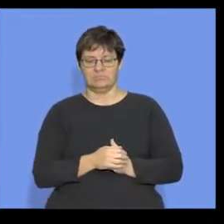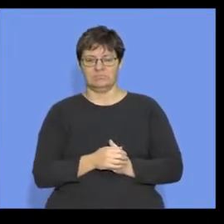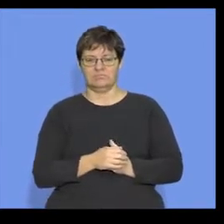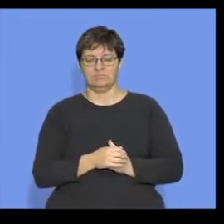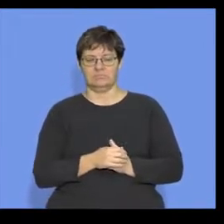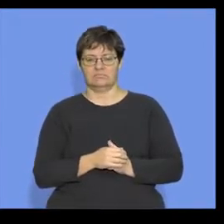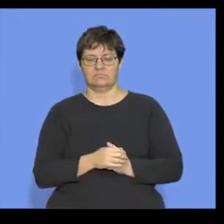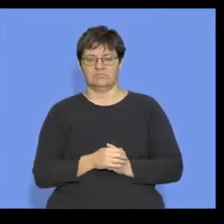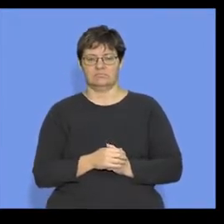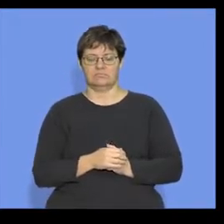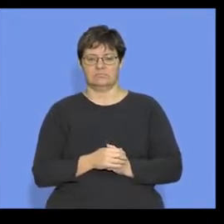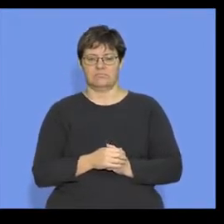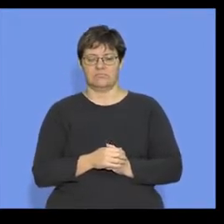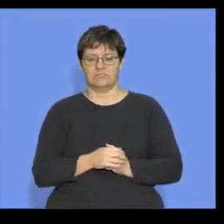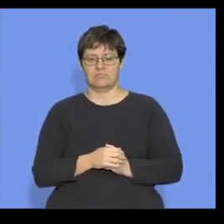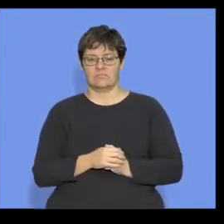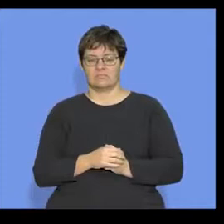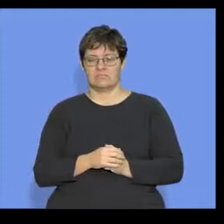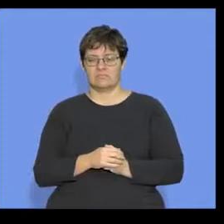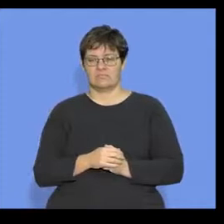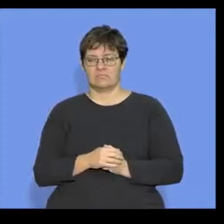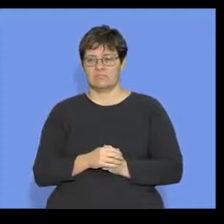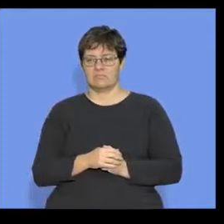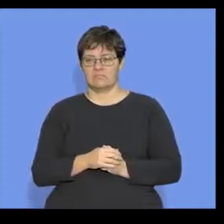So, if 8